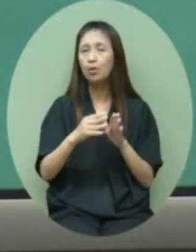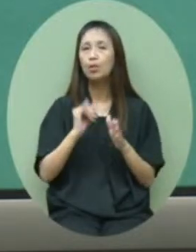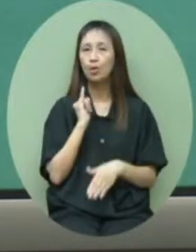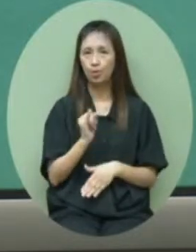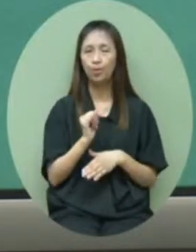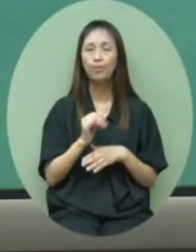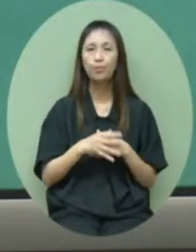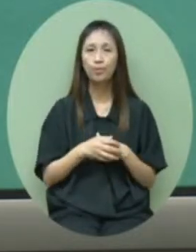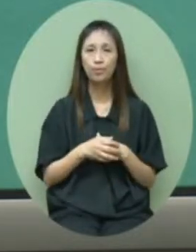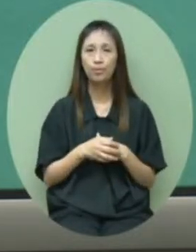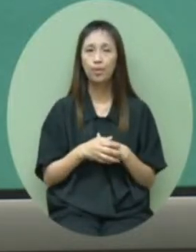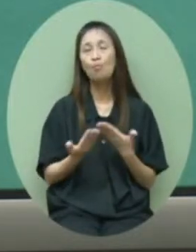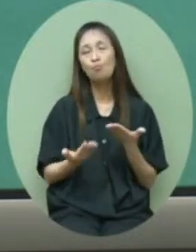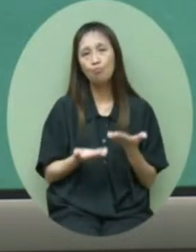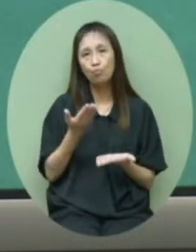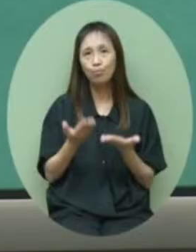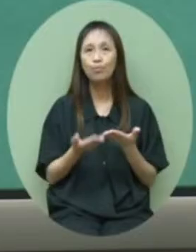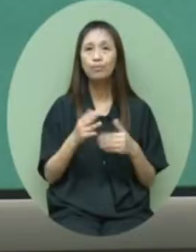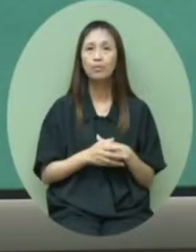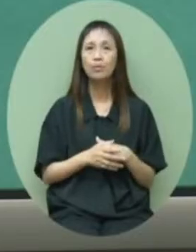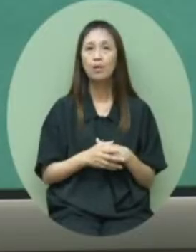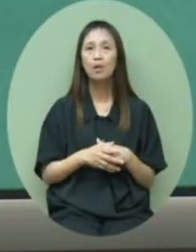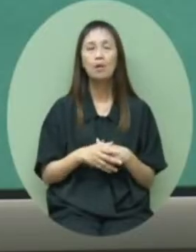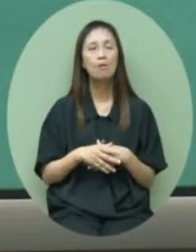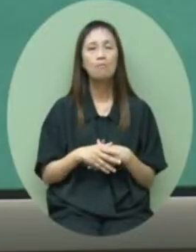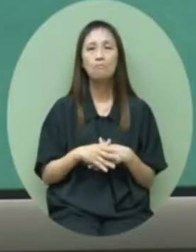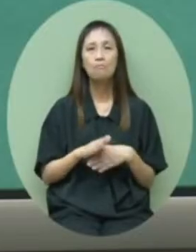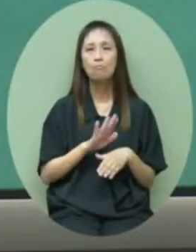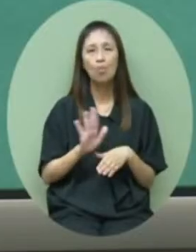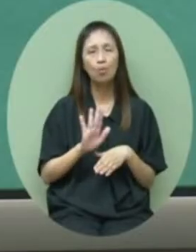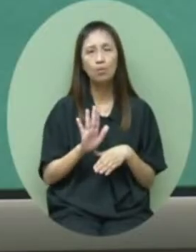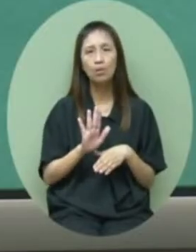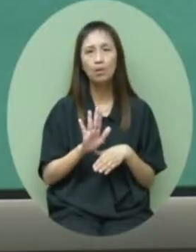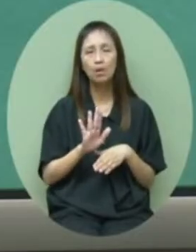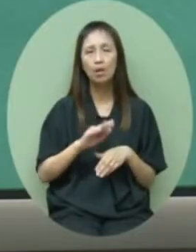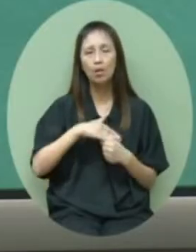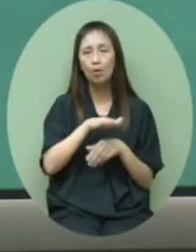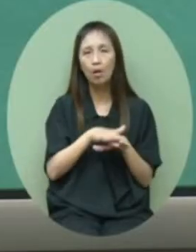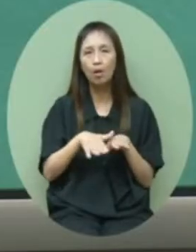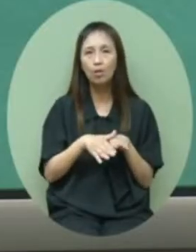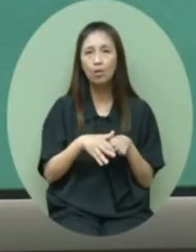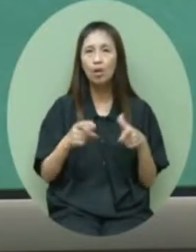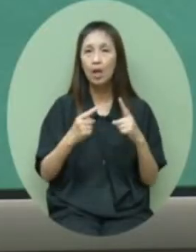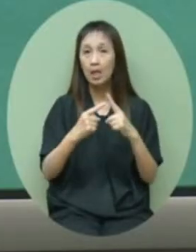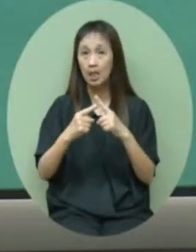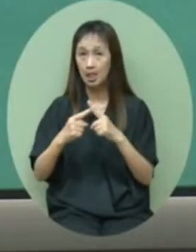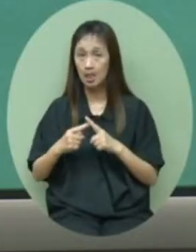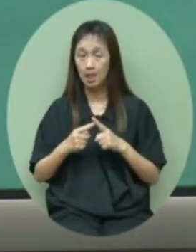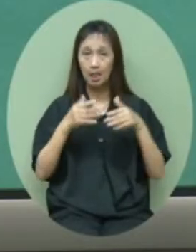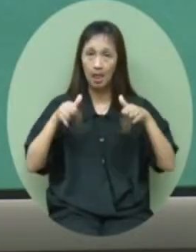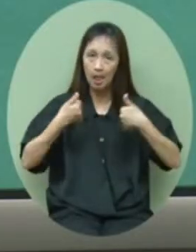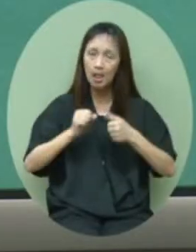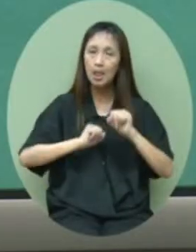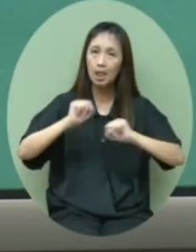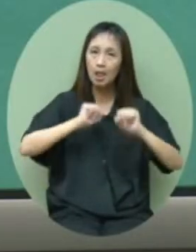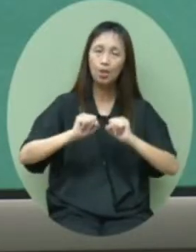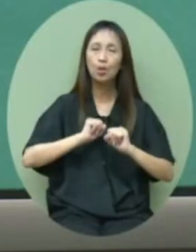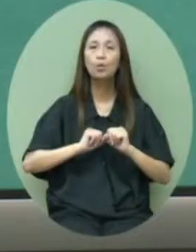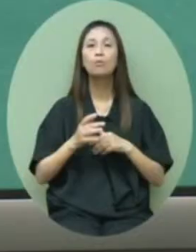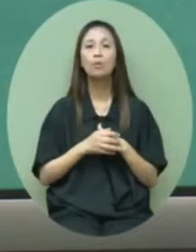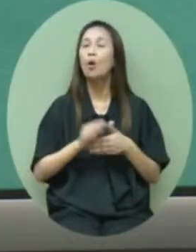the condition clearly provides that it involves any act or activity engaged or involved by the person which